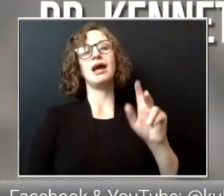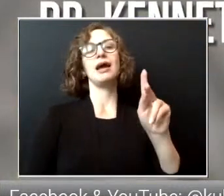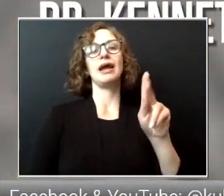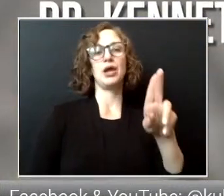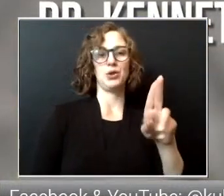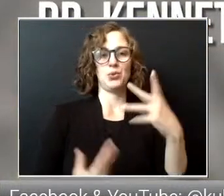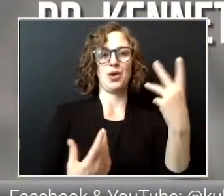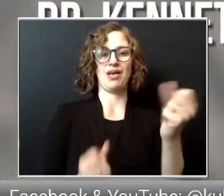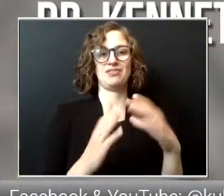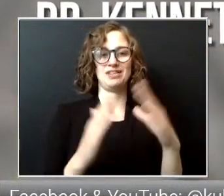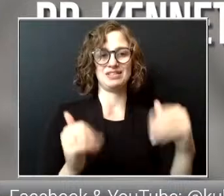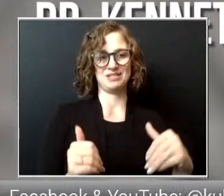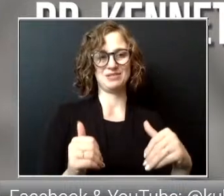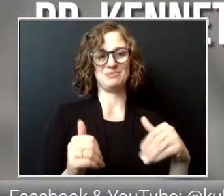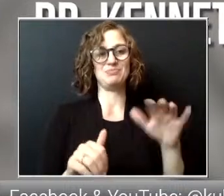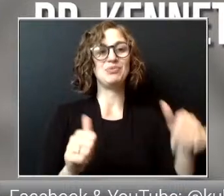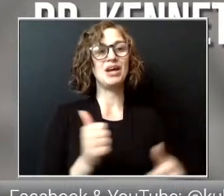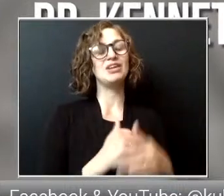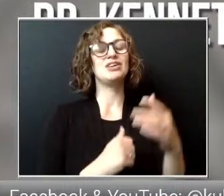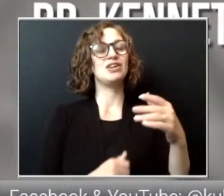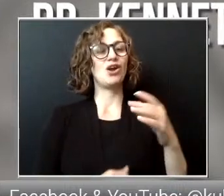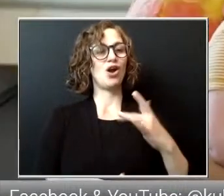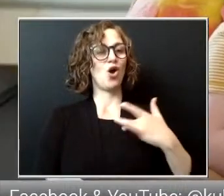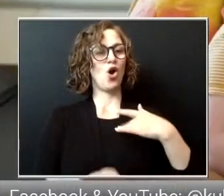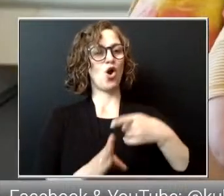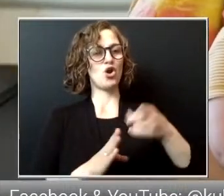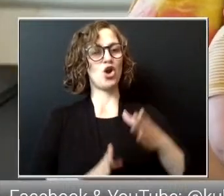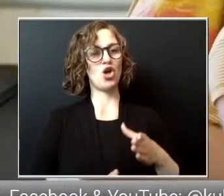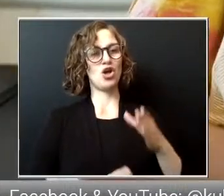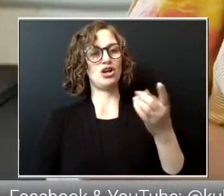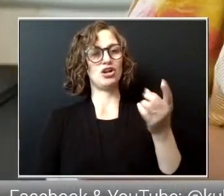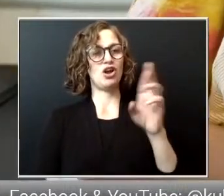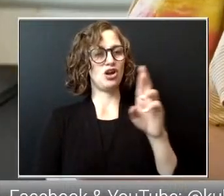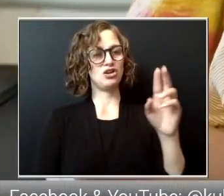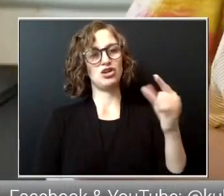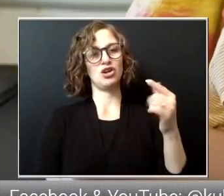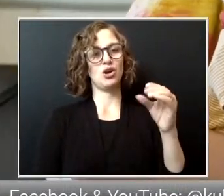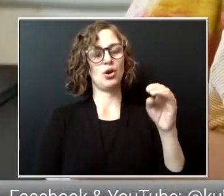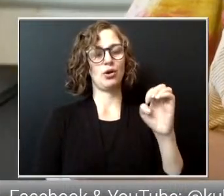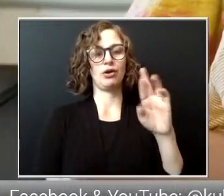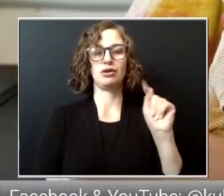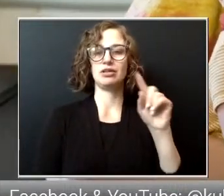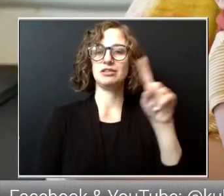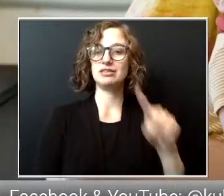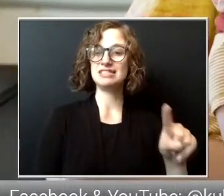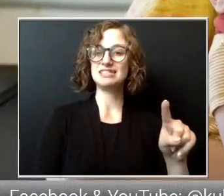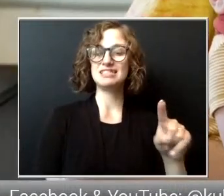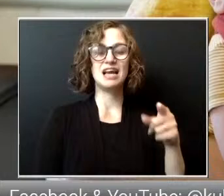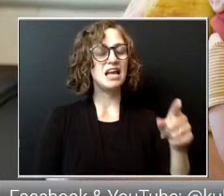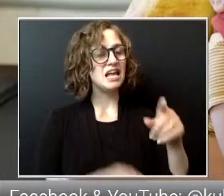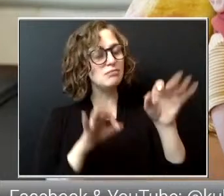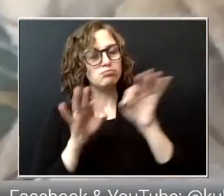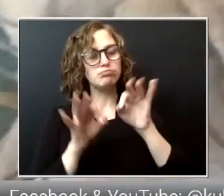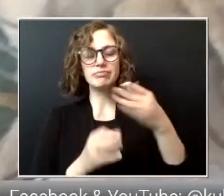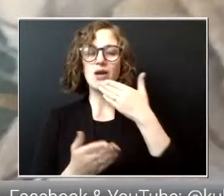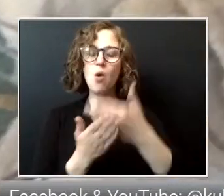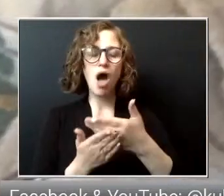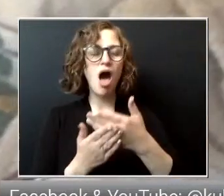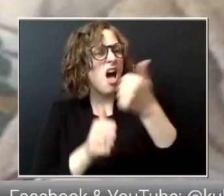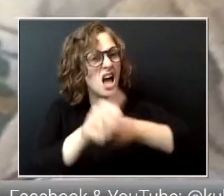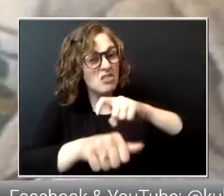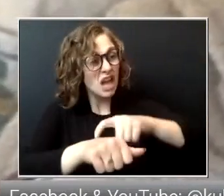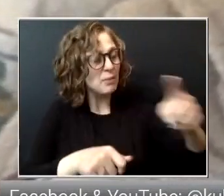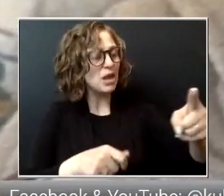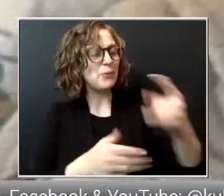of cardiologist Dr. Kenneth Gertz. And he explained it so well and drew us pictures every time he would come in. But there's